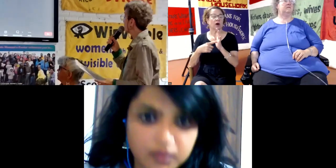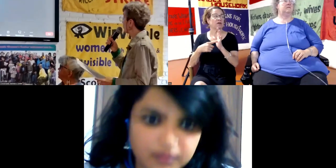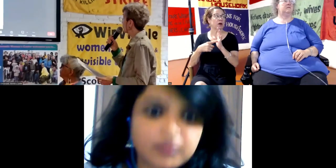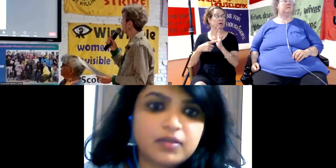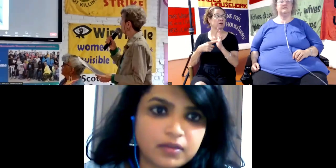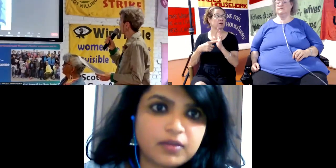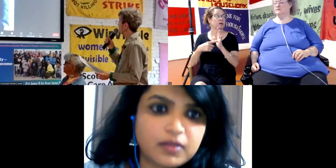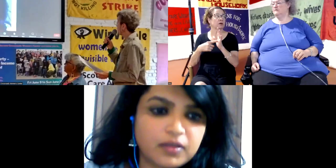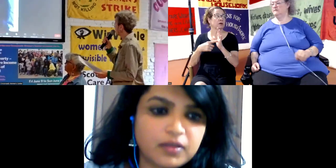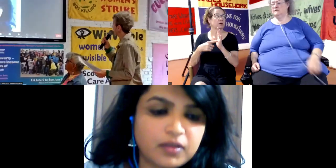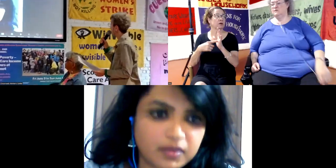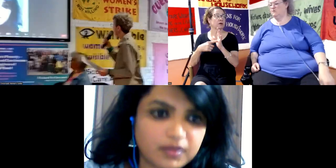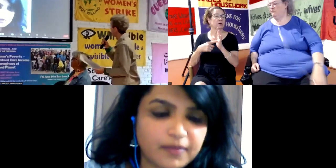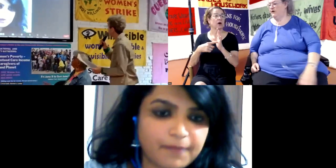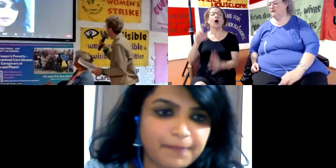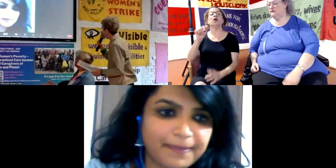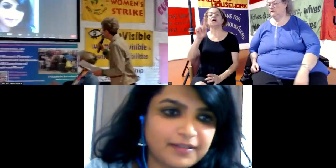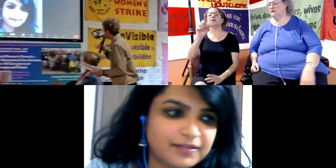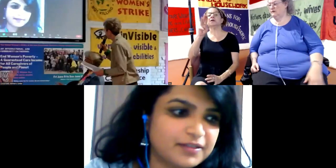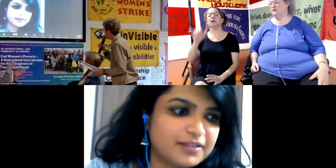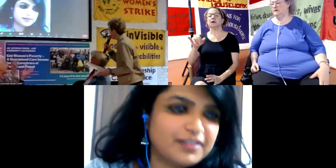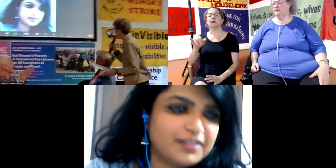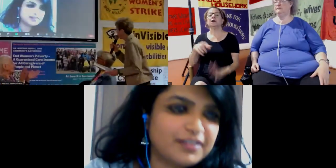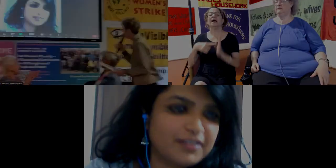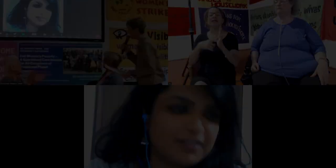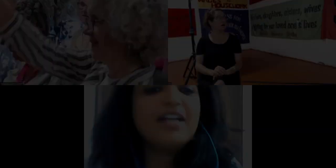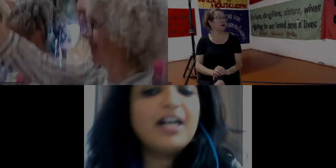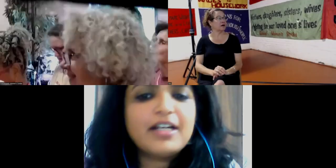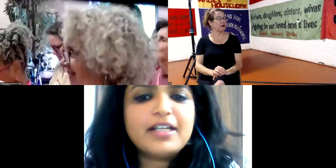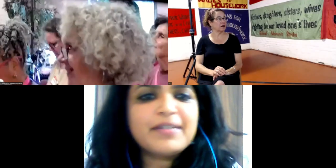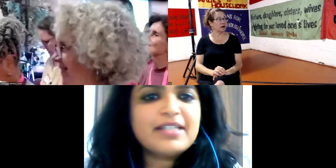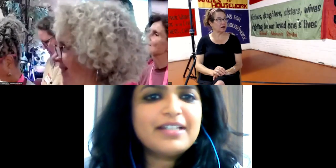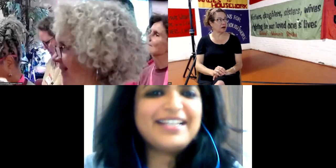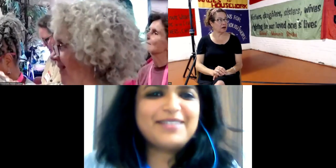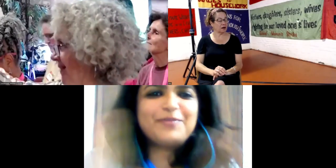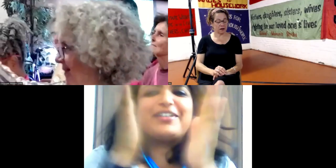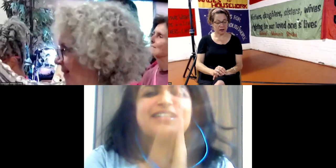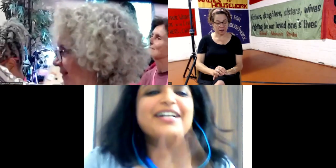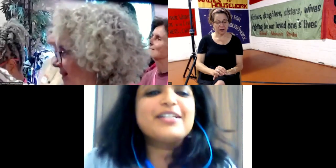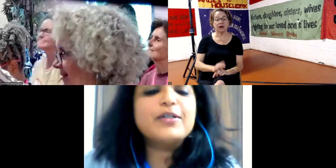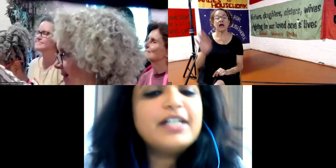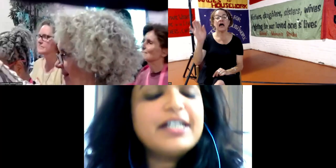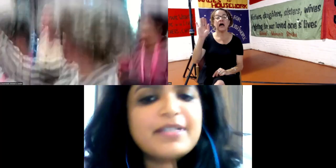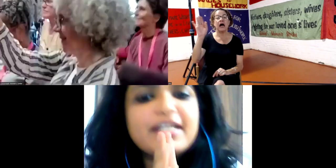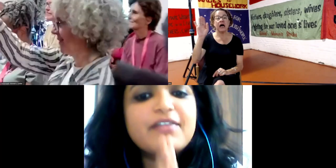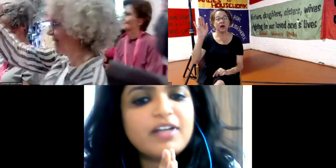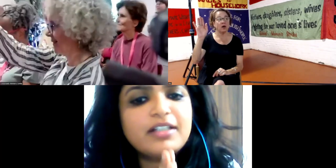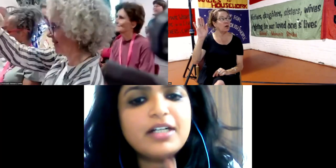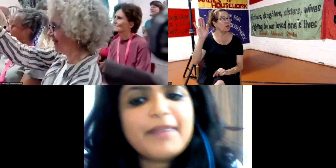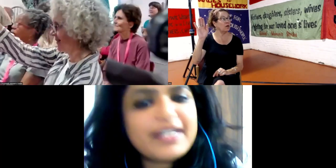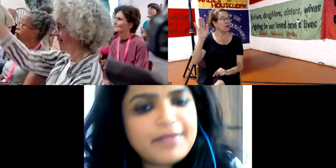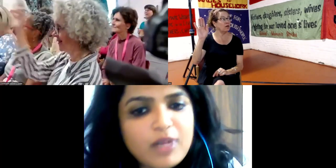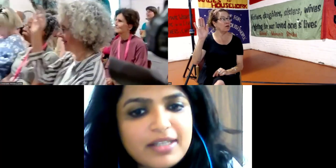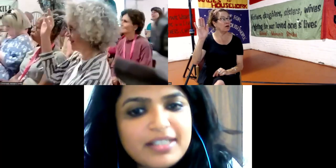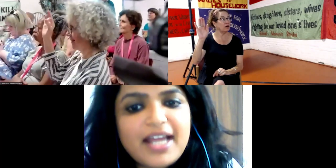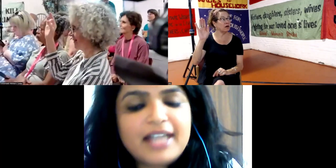of women's autonomy. Swati, a great pleasure. Please go ahead. Namaste. Yes, perfect. So namaste, everyone.